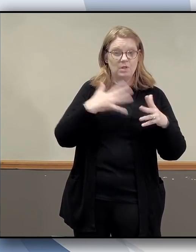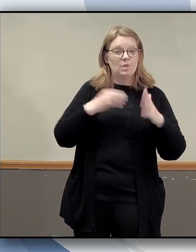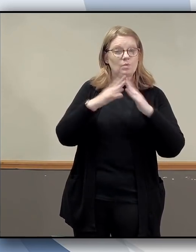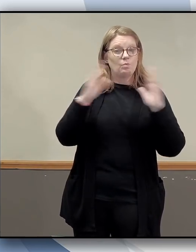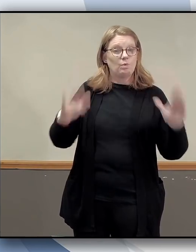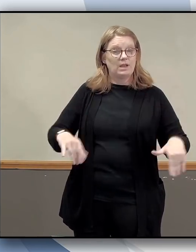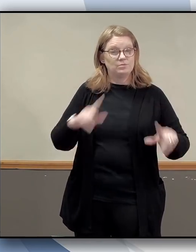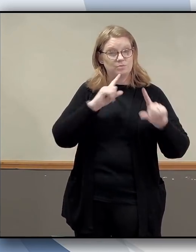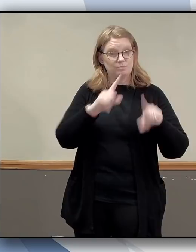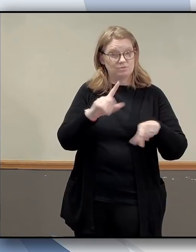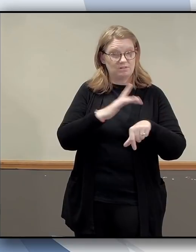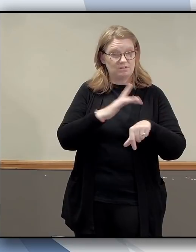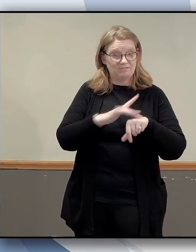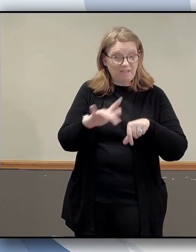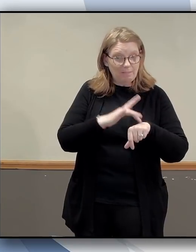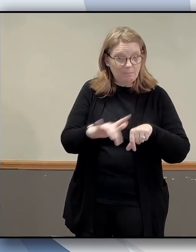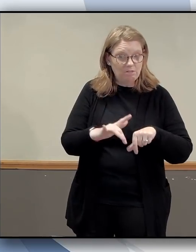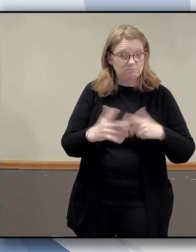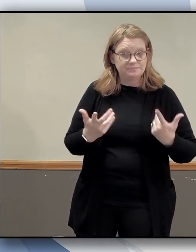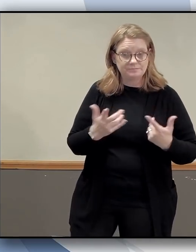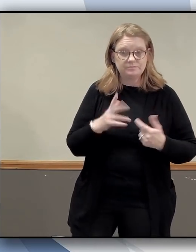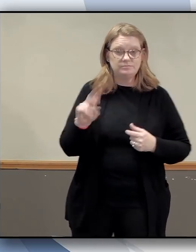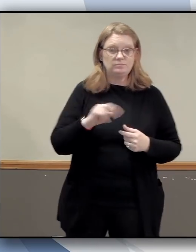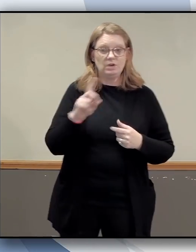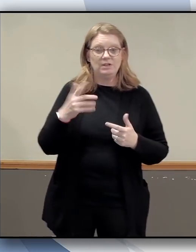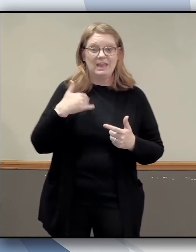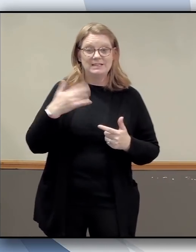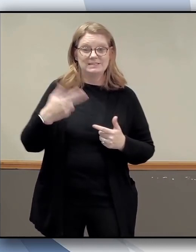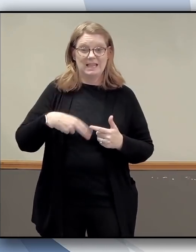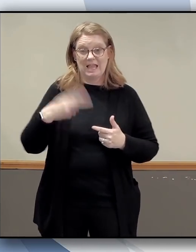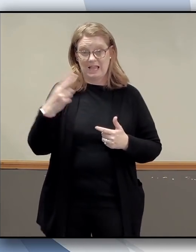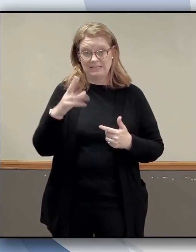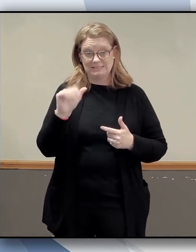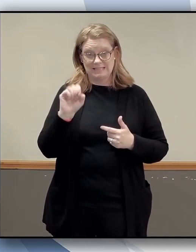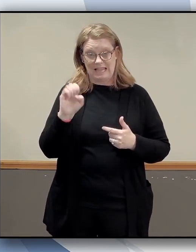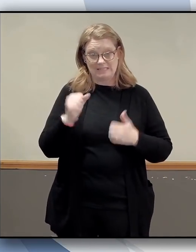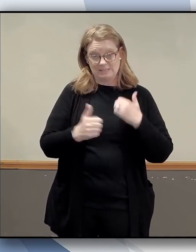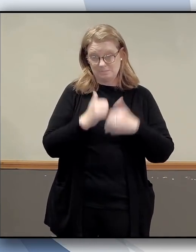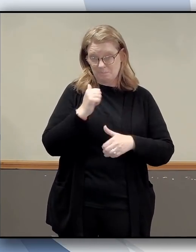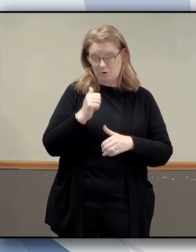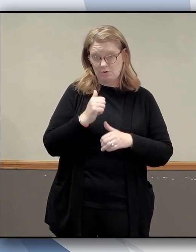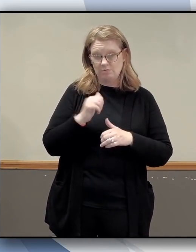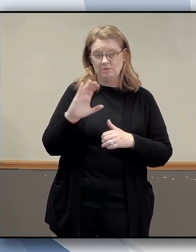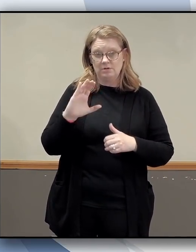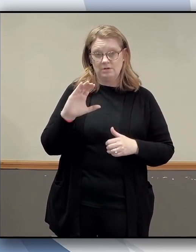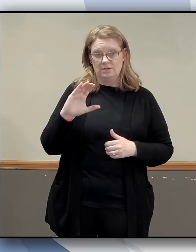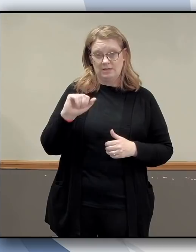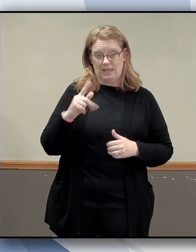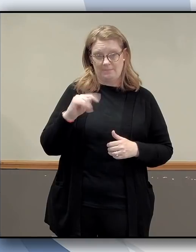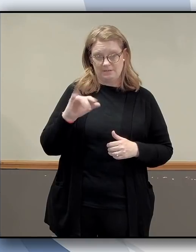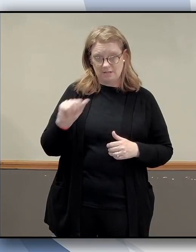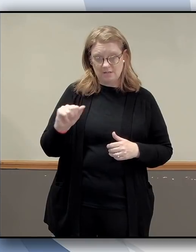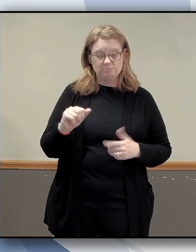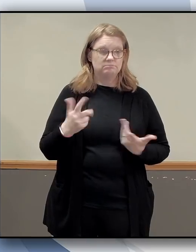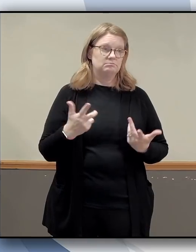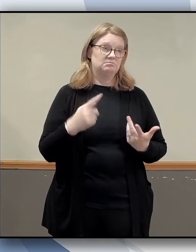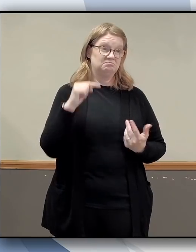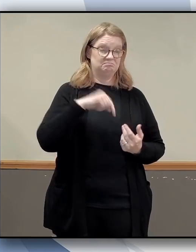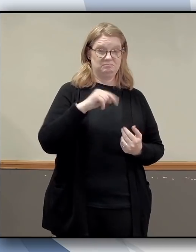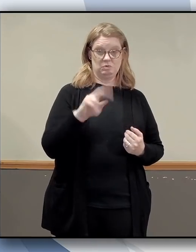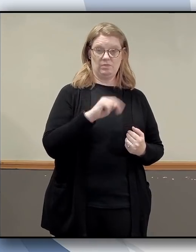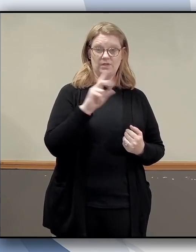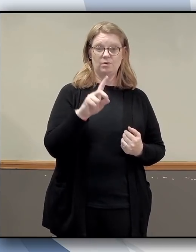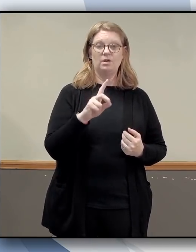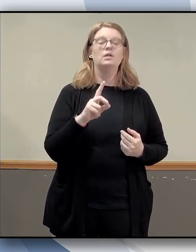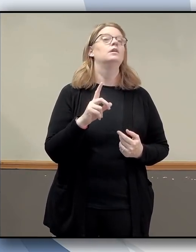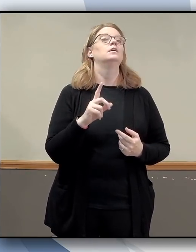available, and it is a fact that North Dakota does have the highest cases per capita. It's also a fact that North Dakota has